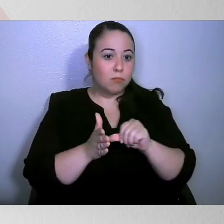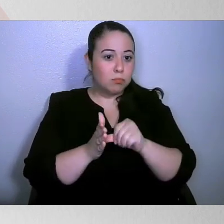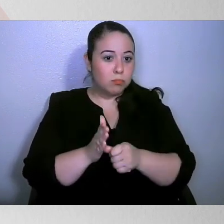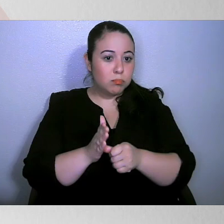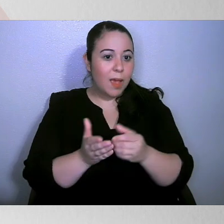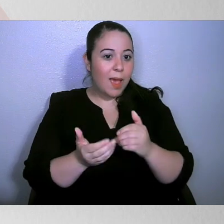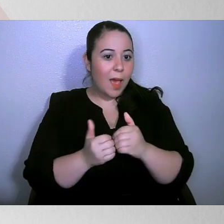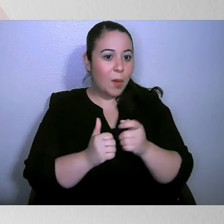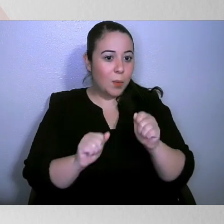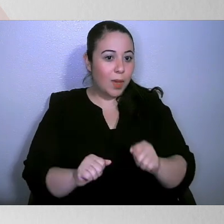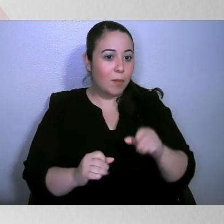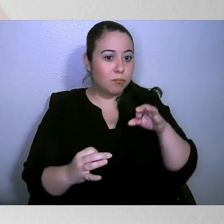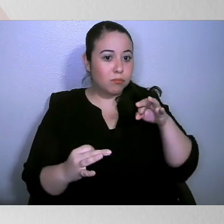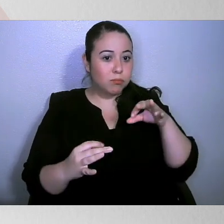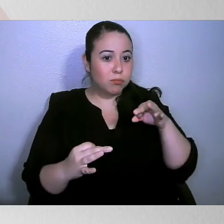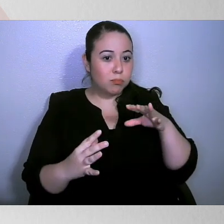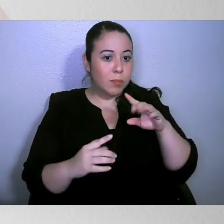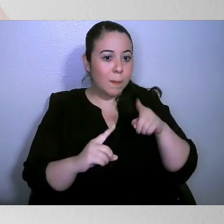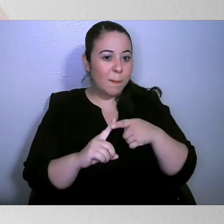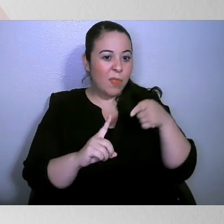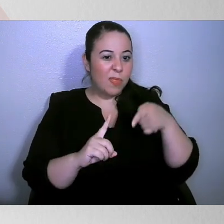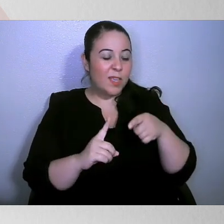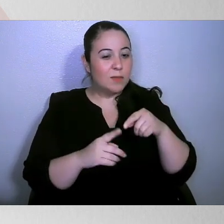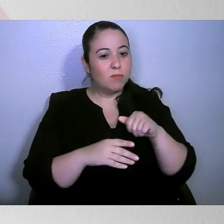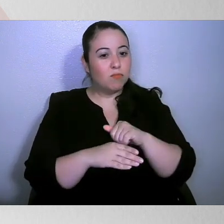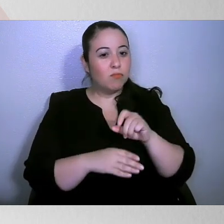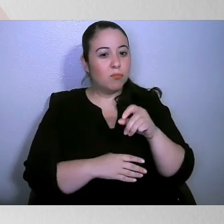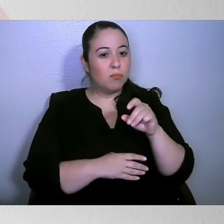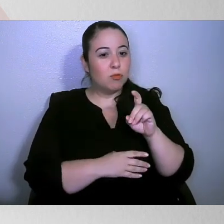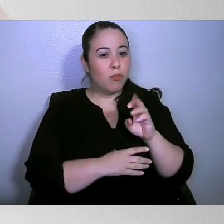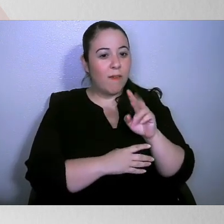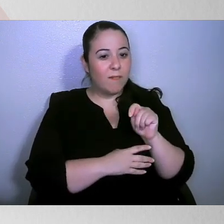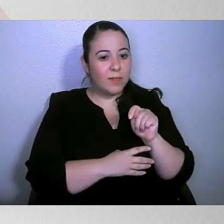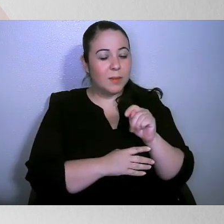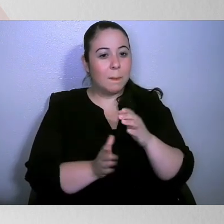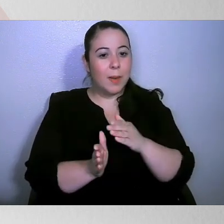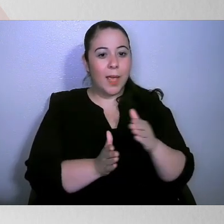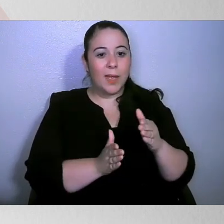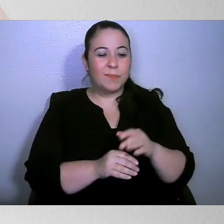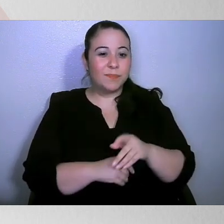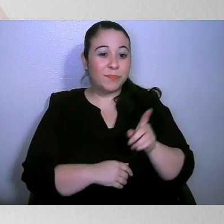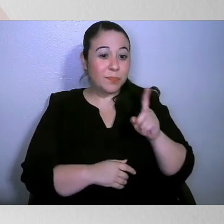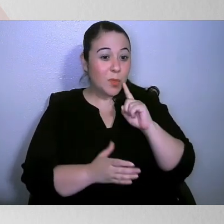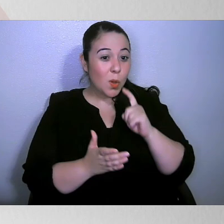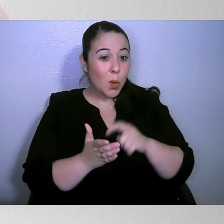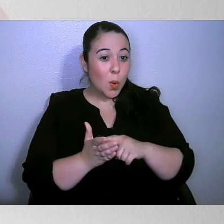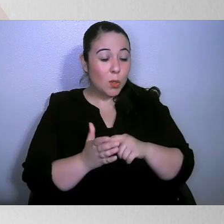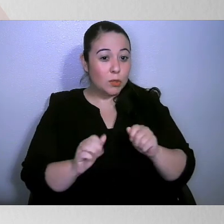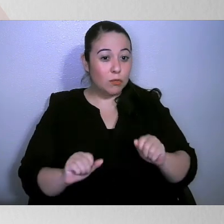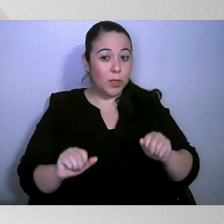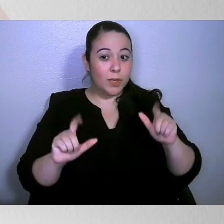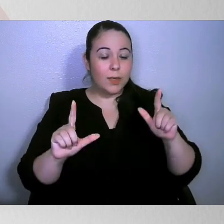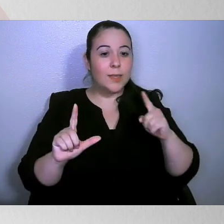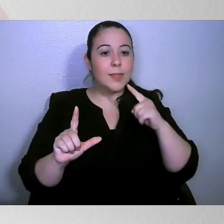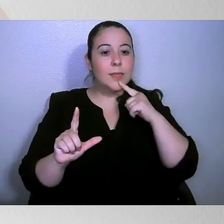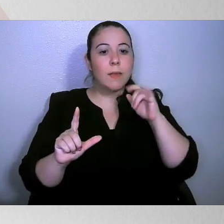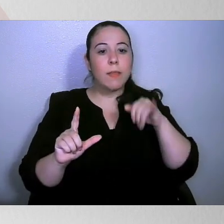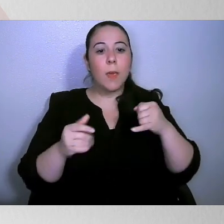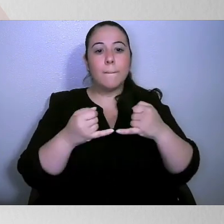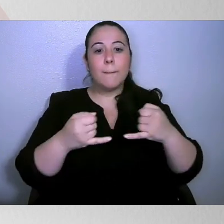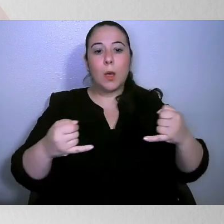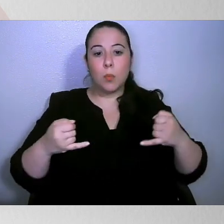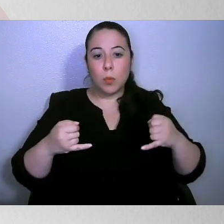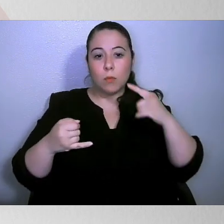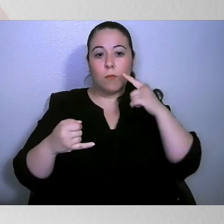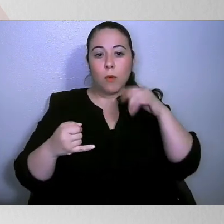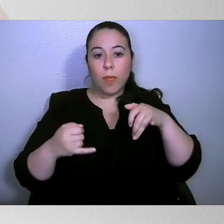provide feedback to us on the draft plan. What you see on the screen is the boundary of the Port San Antonio Area Regional Center.